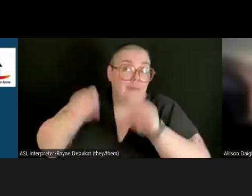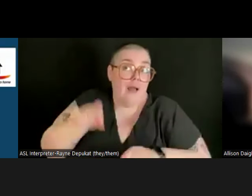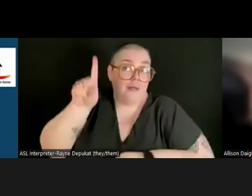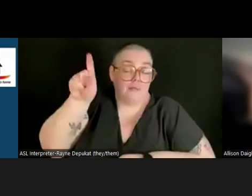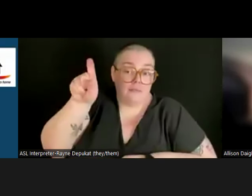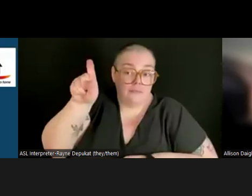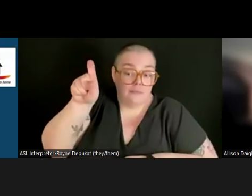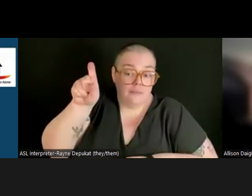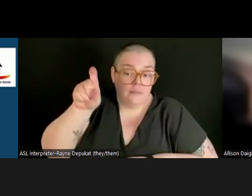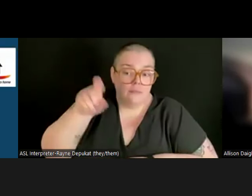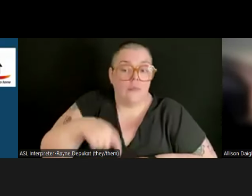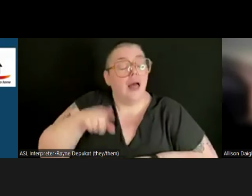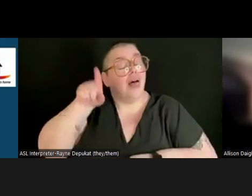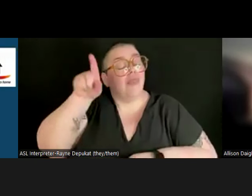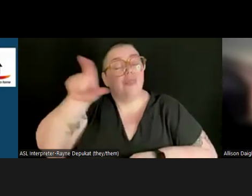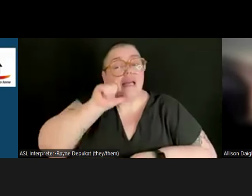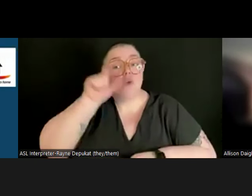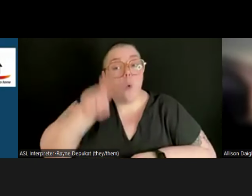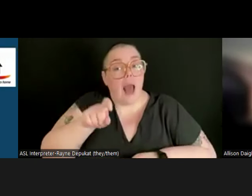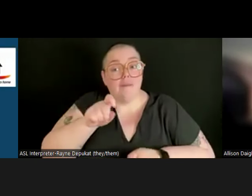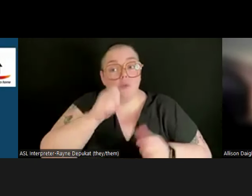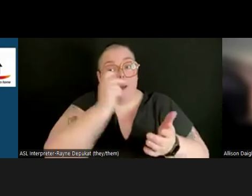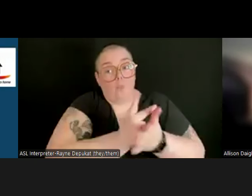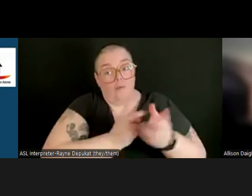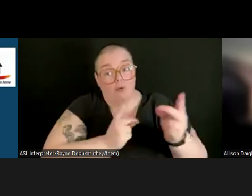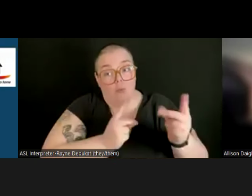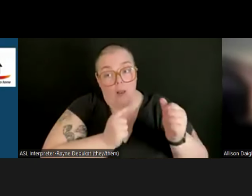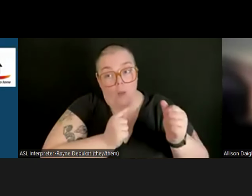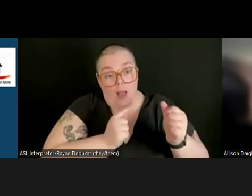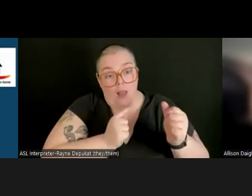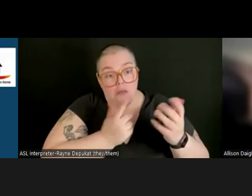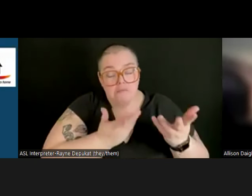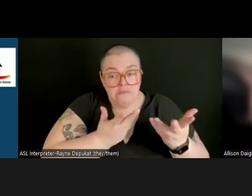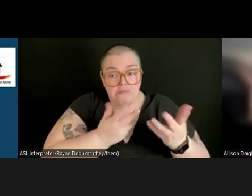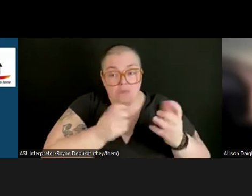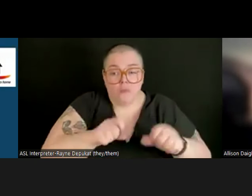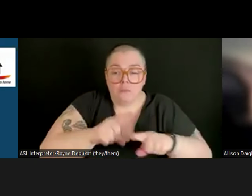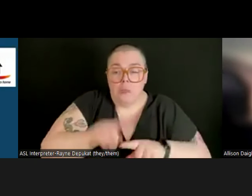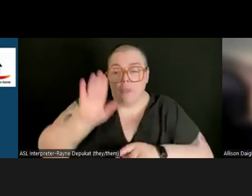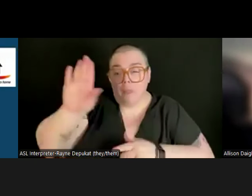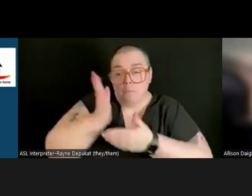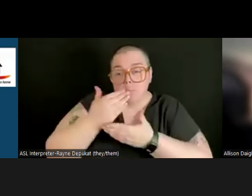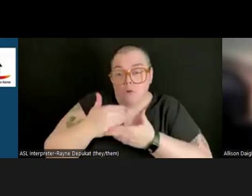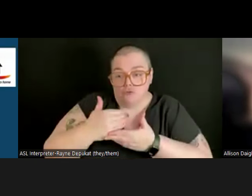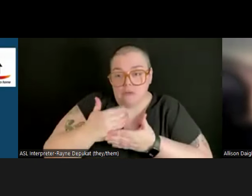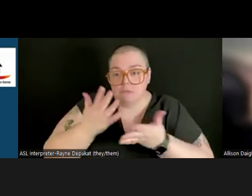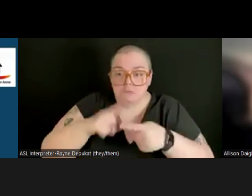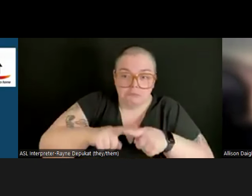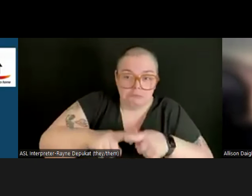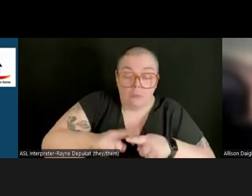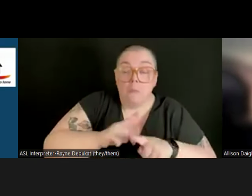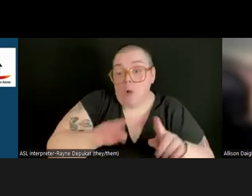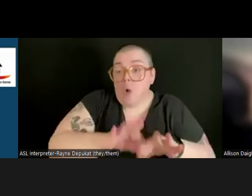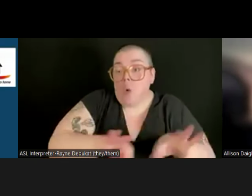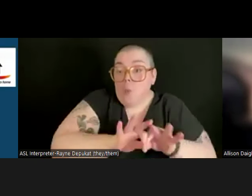They don't have to honor it immediately. It could be a function of their budget, but it's worth